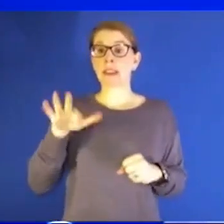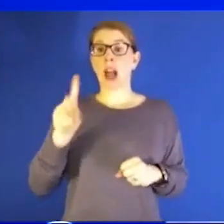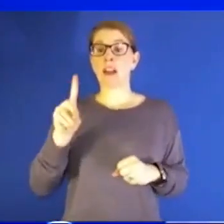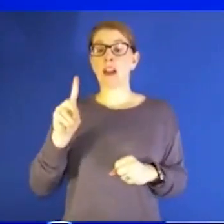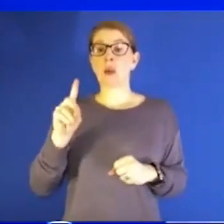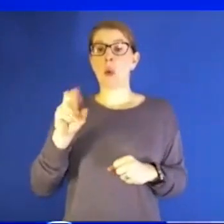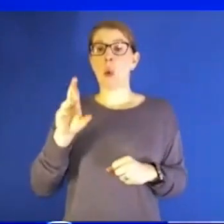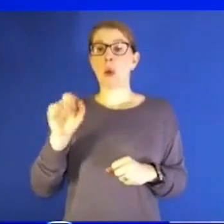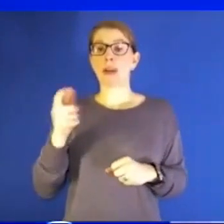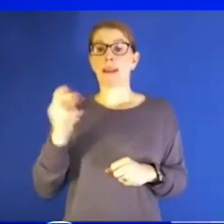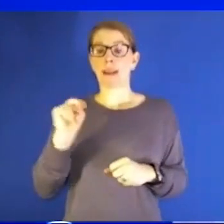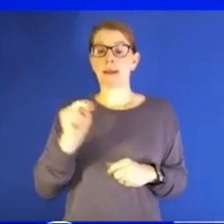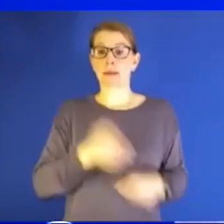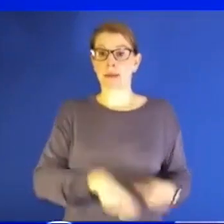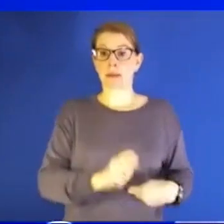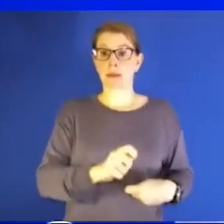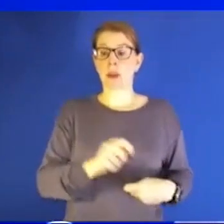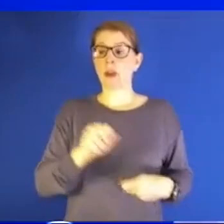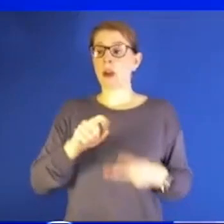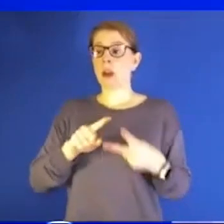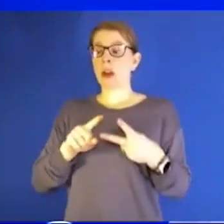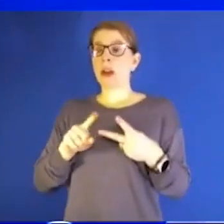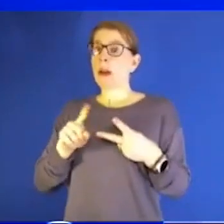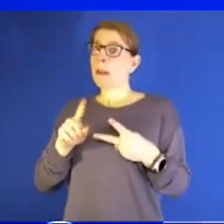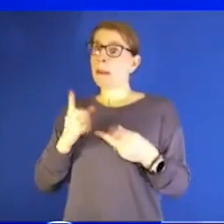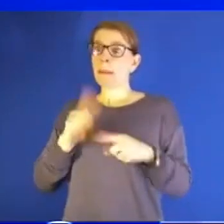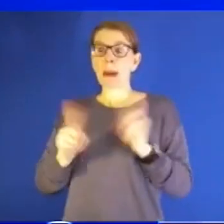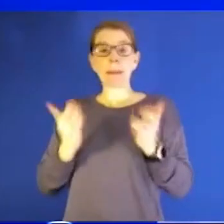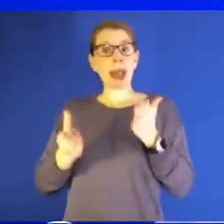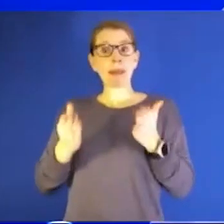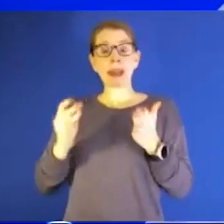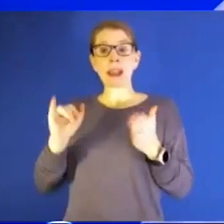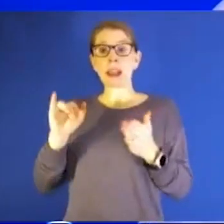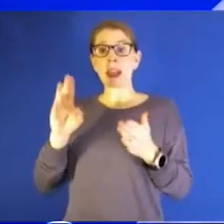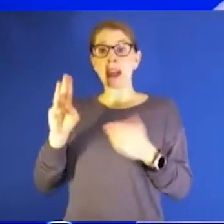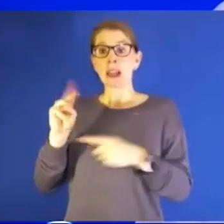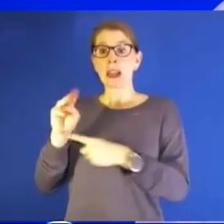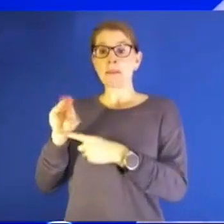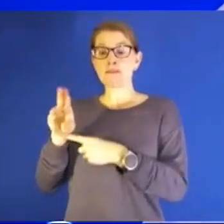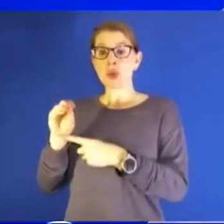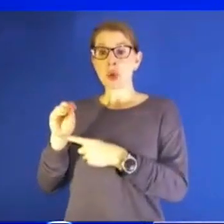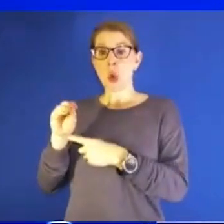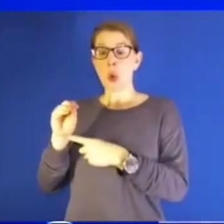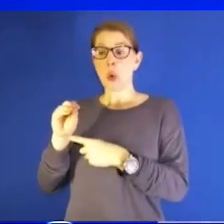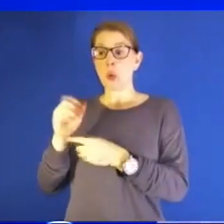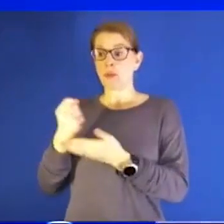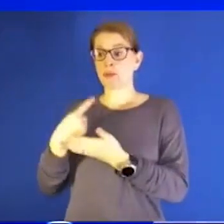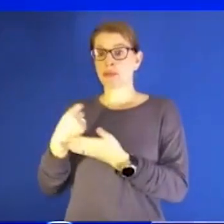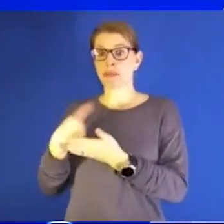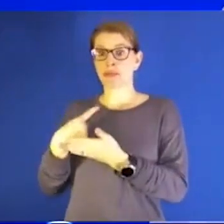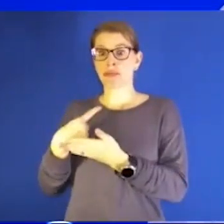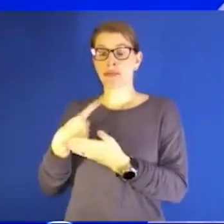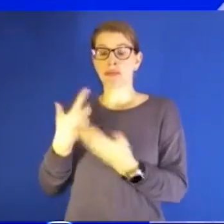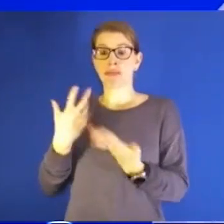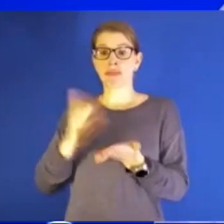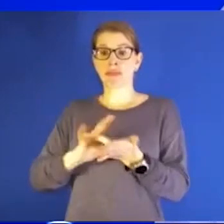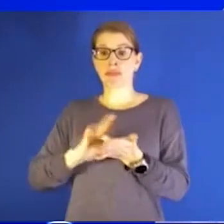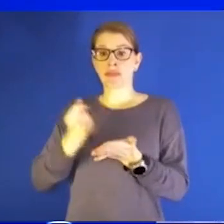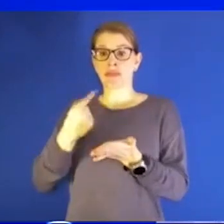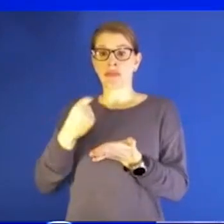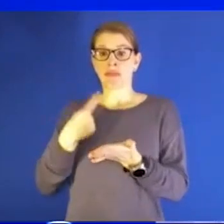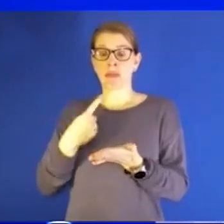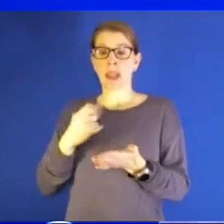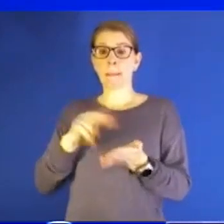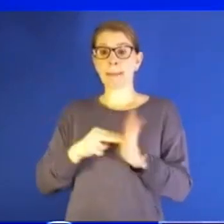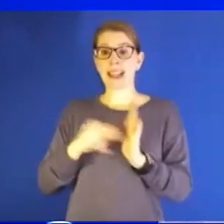on immunosuppressive drugs for some other reason, autoimmune, rheumatologic diseases. They could have just